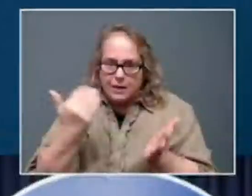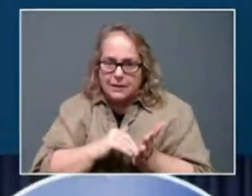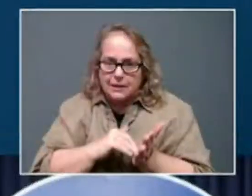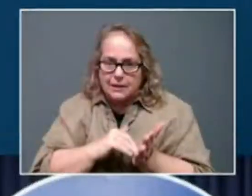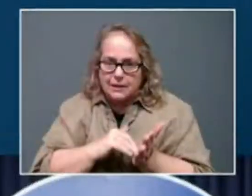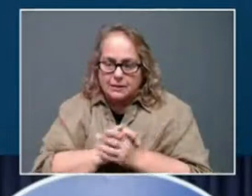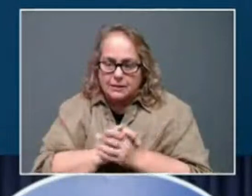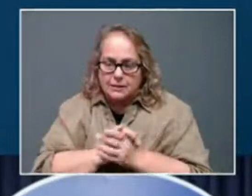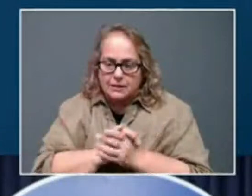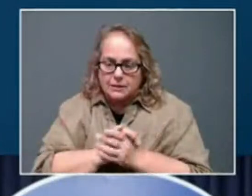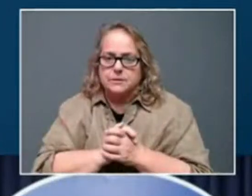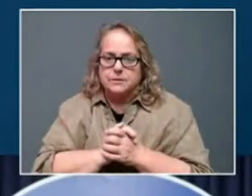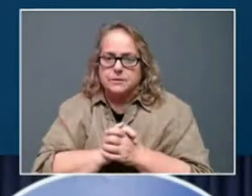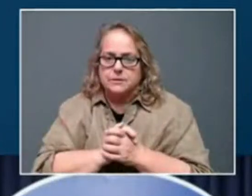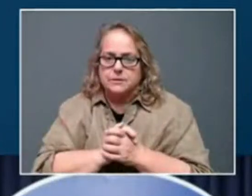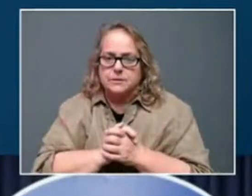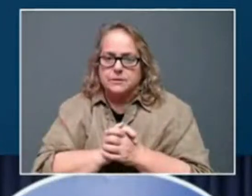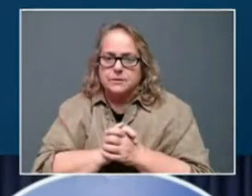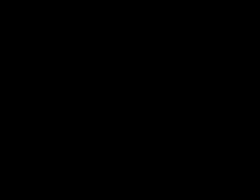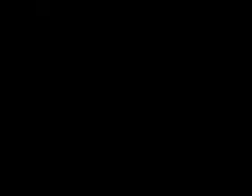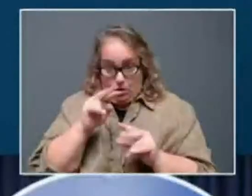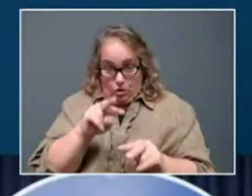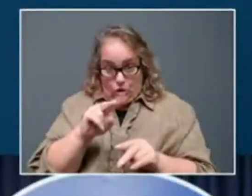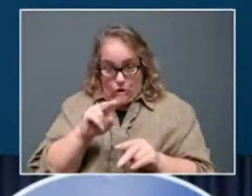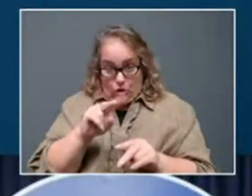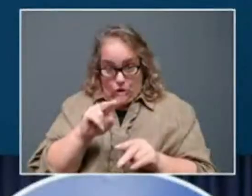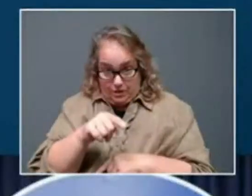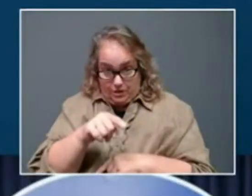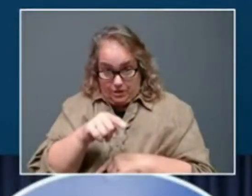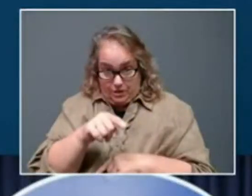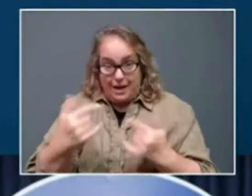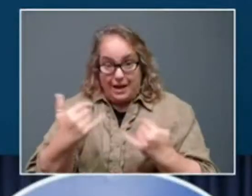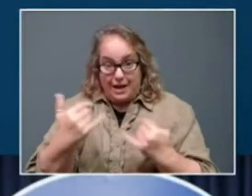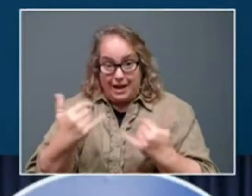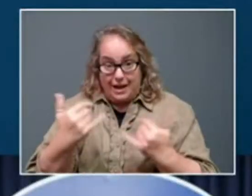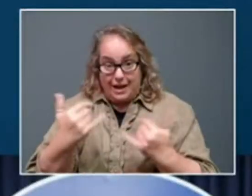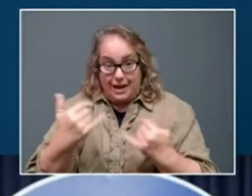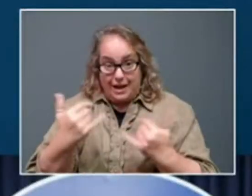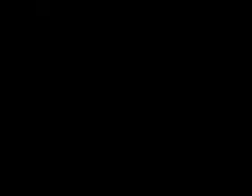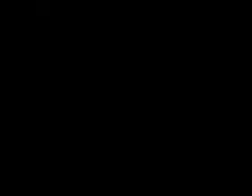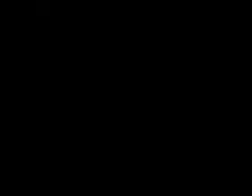Where that's going, we can now definitively say that